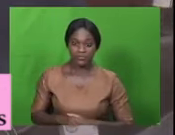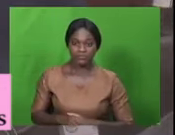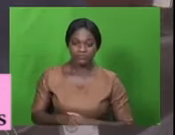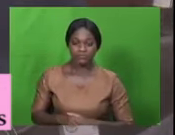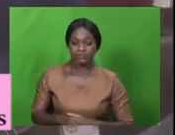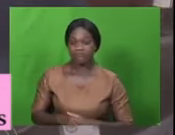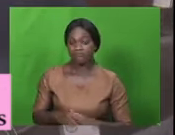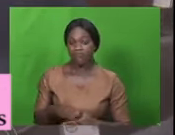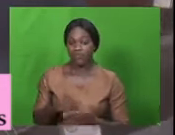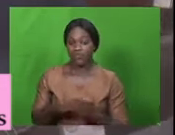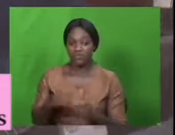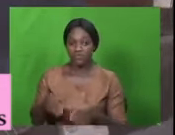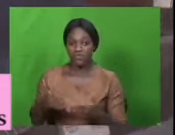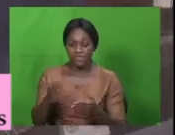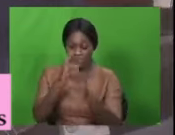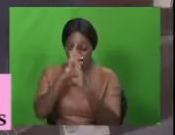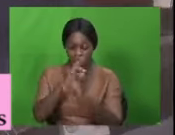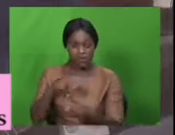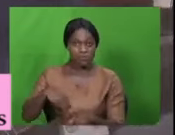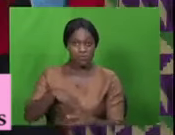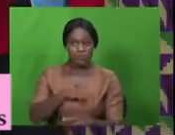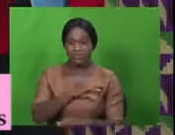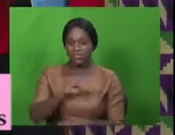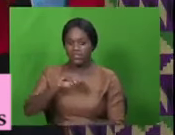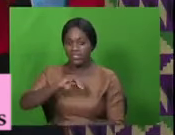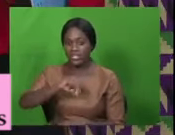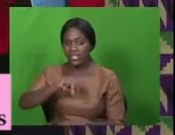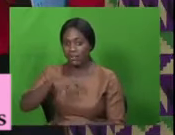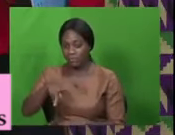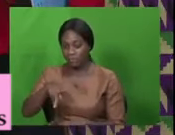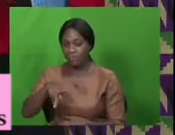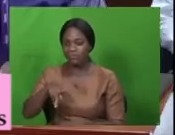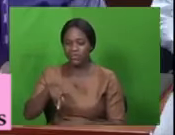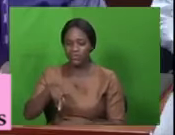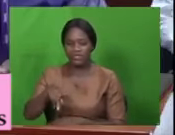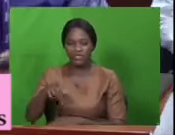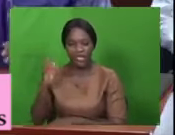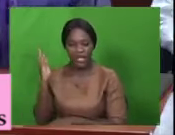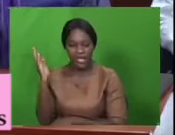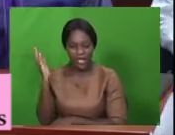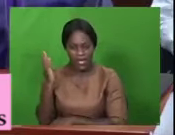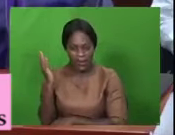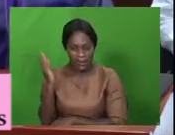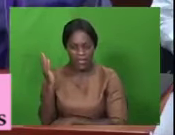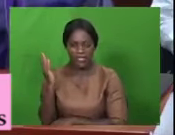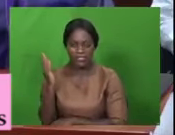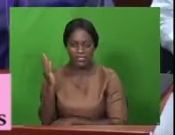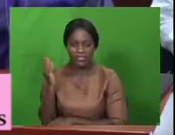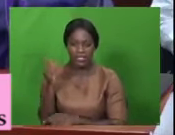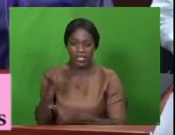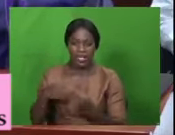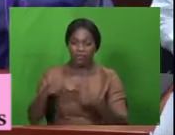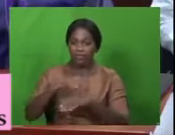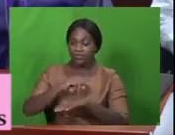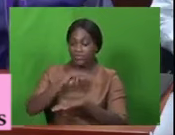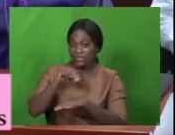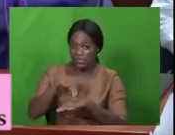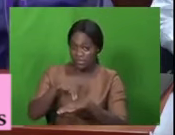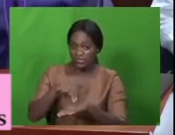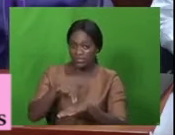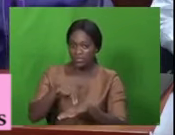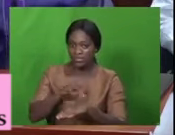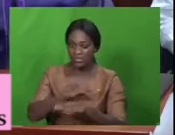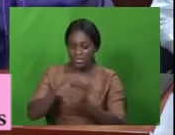honorable members and the Ghanaian people a message on the state of the nation in